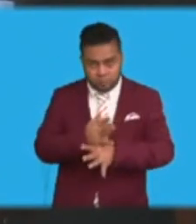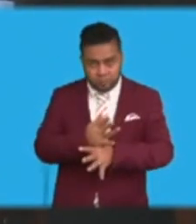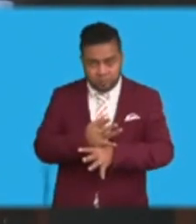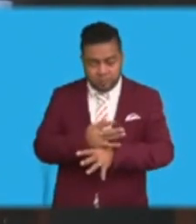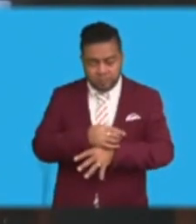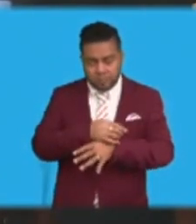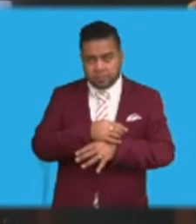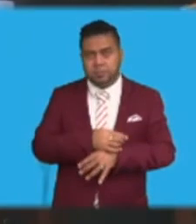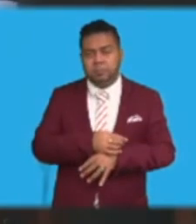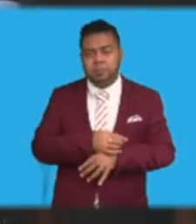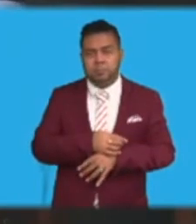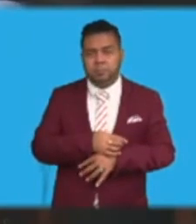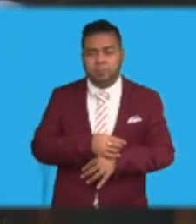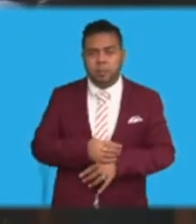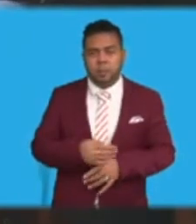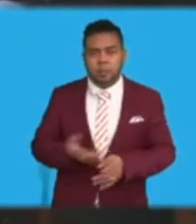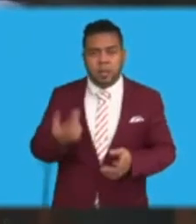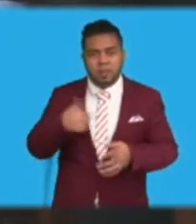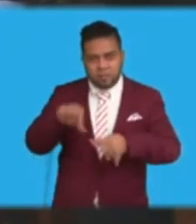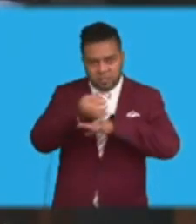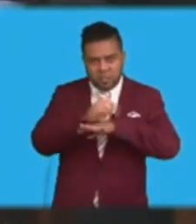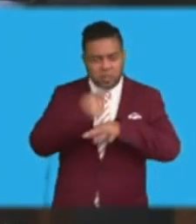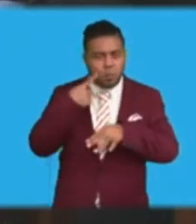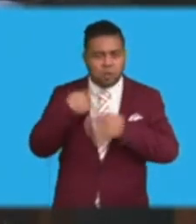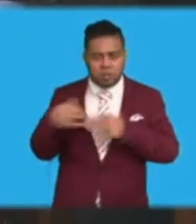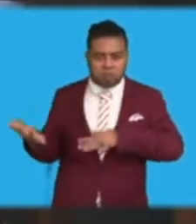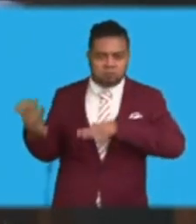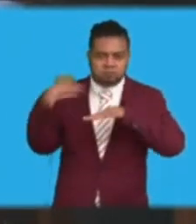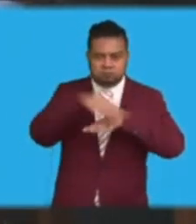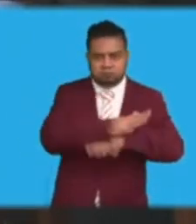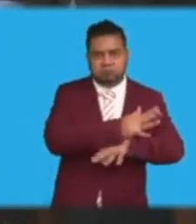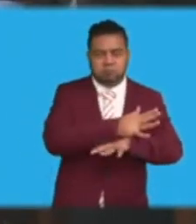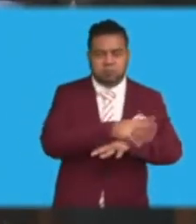which resulted in seawater moving in.